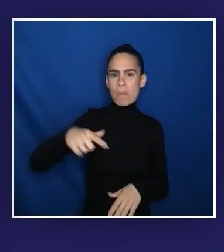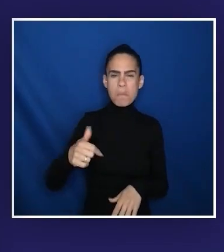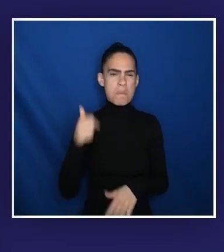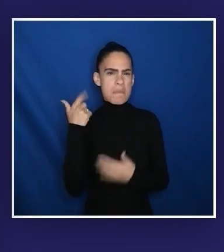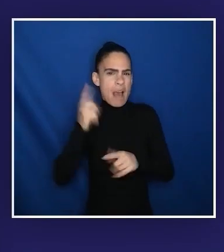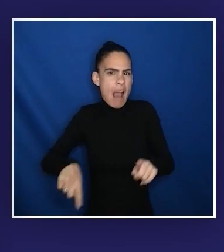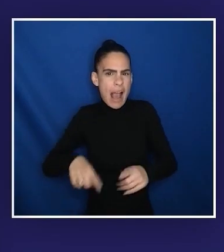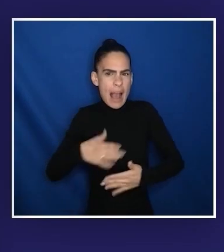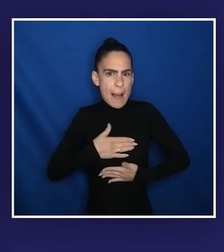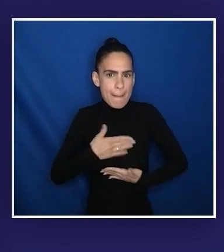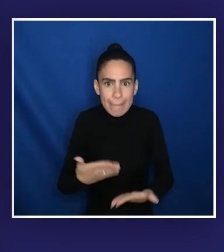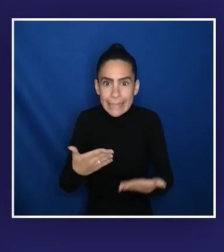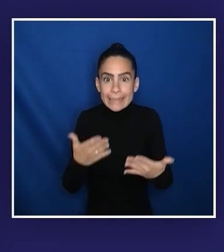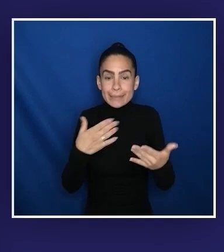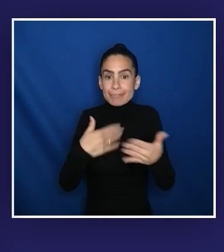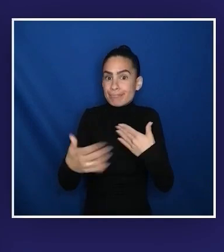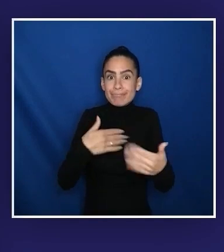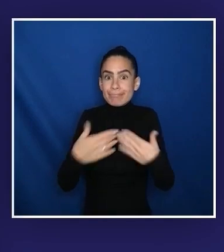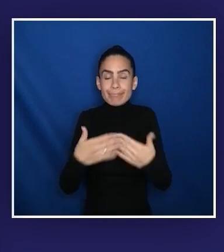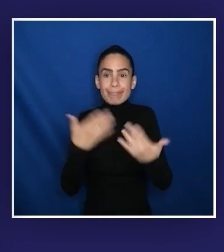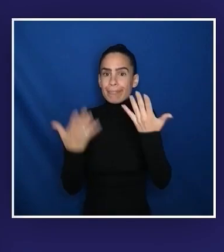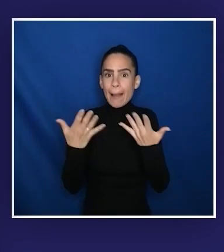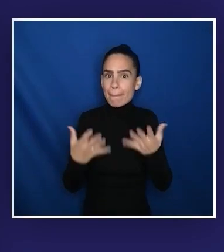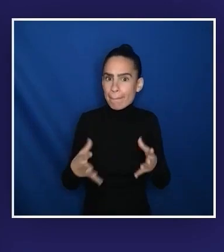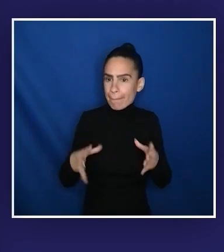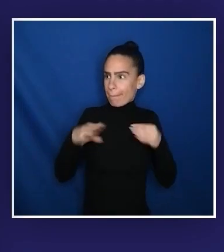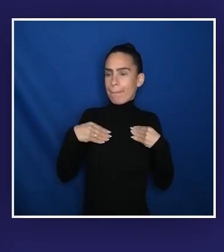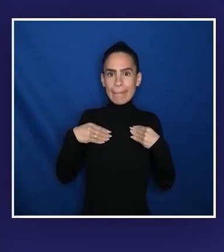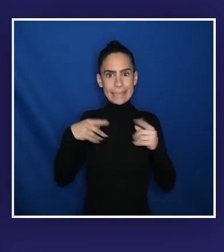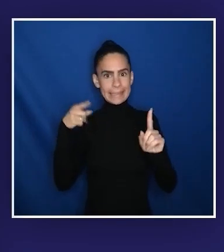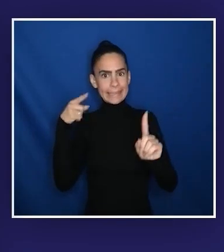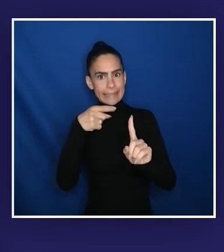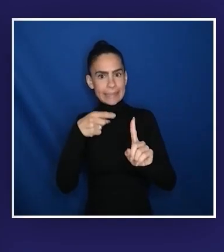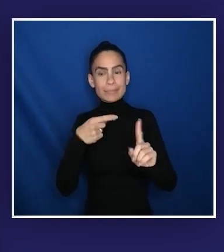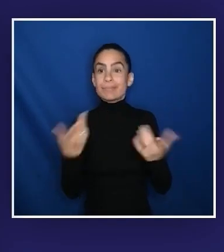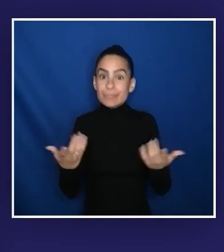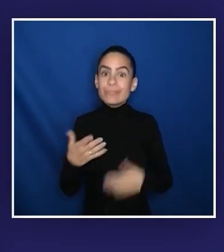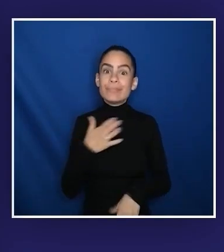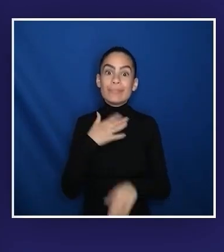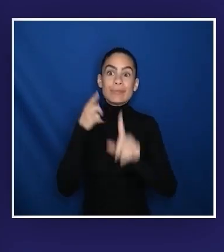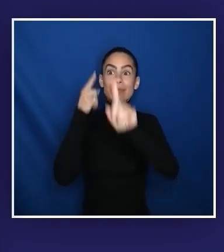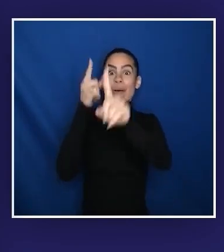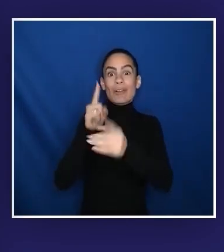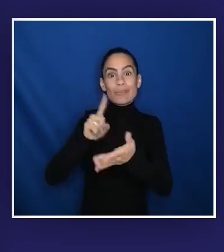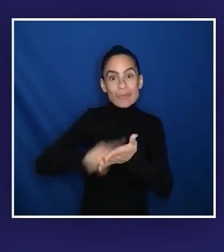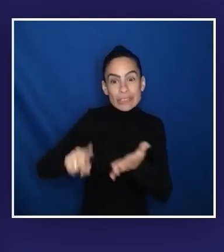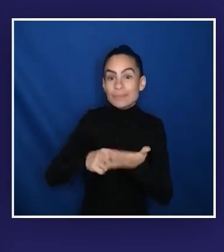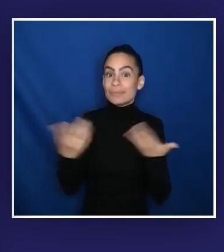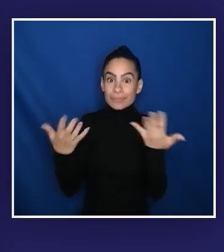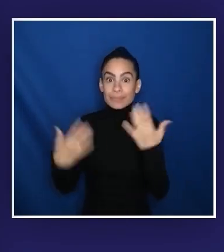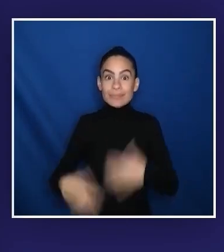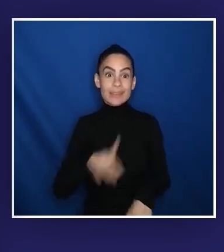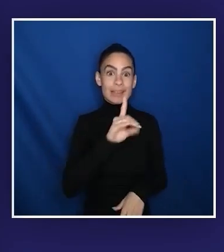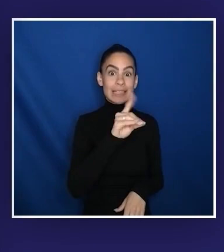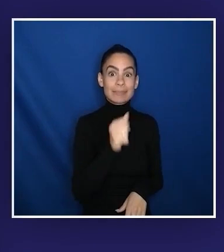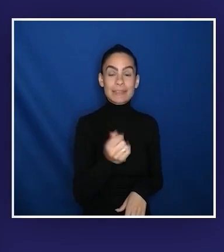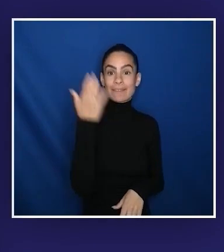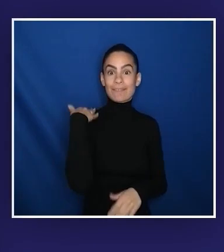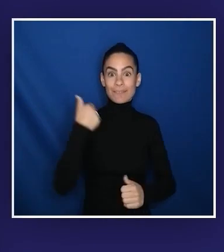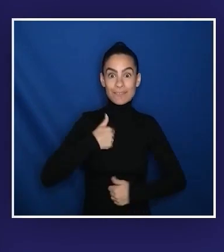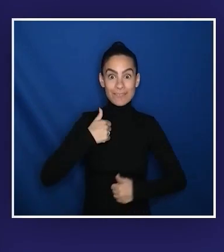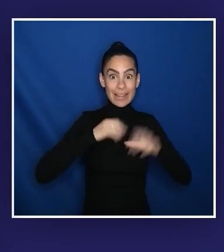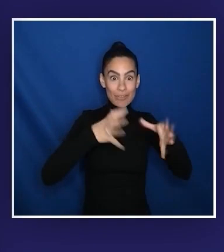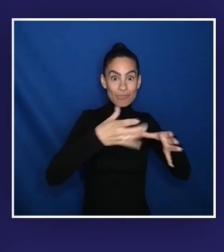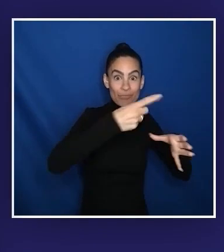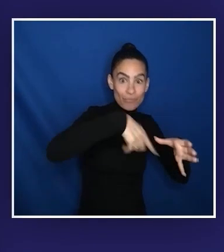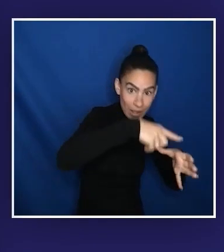keeps them from admitting that or even embracing that. The goal of my research is to bridge the gaps between the disabled